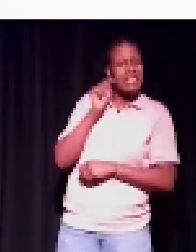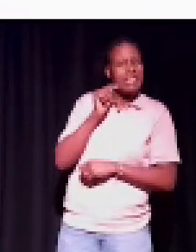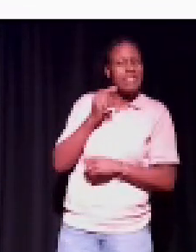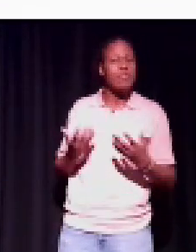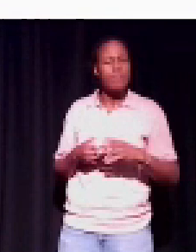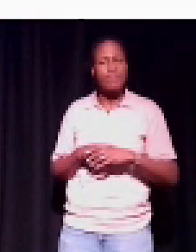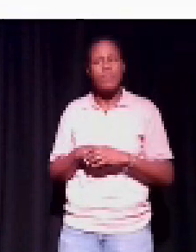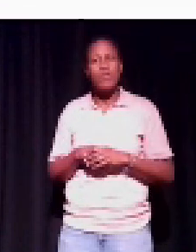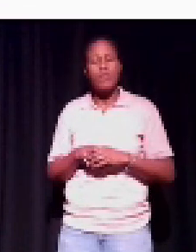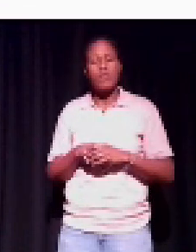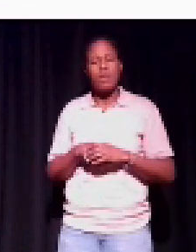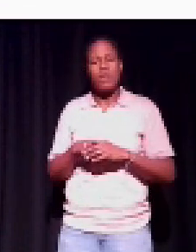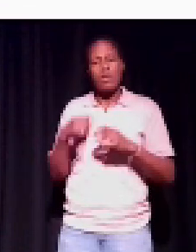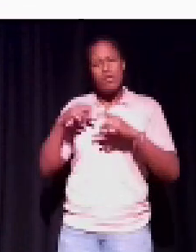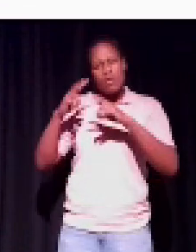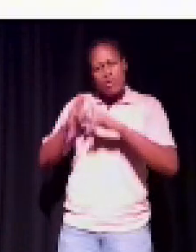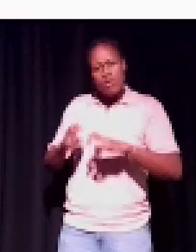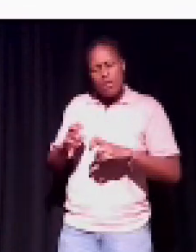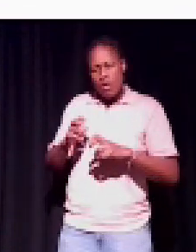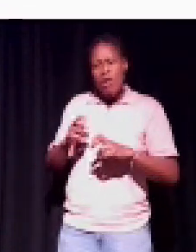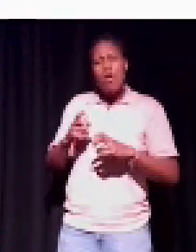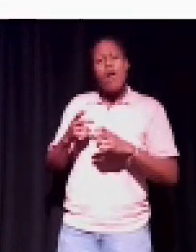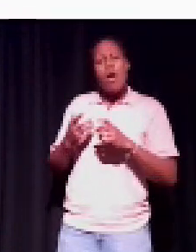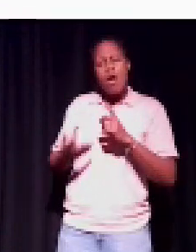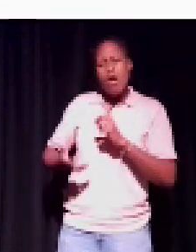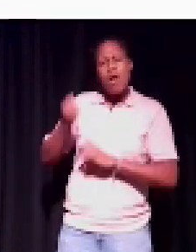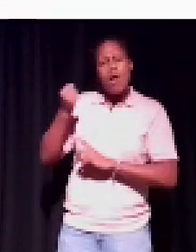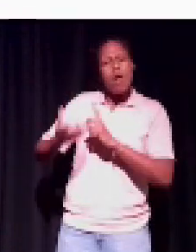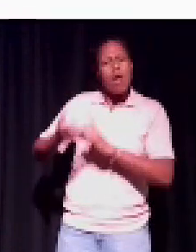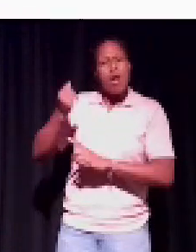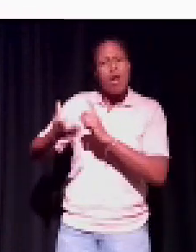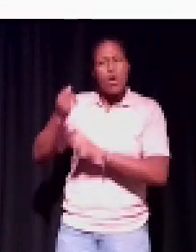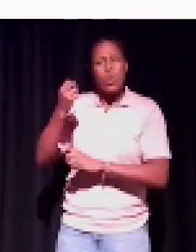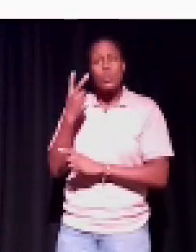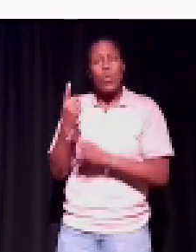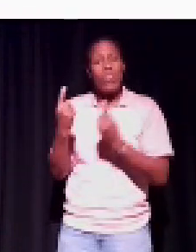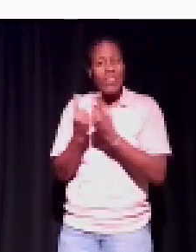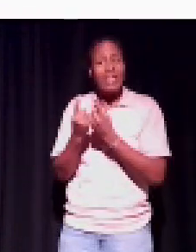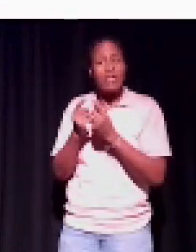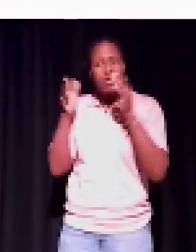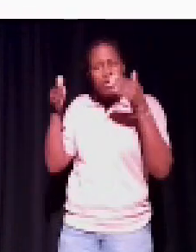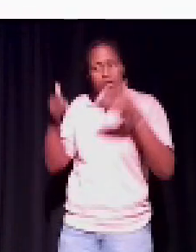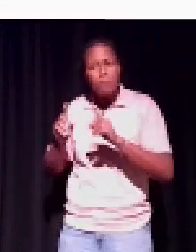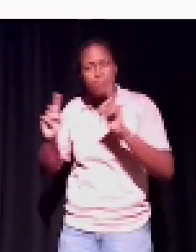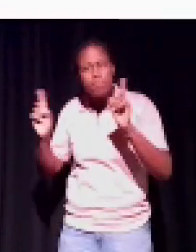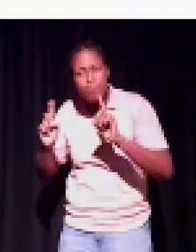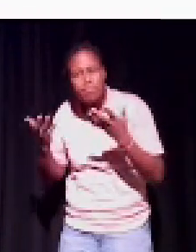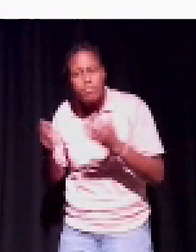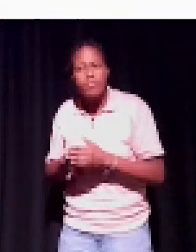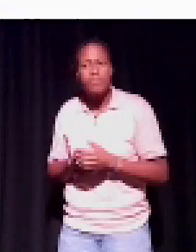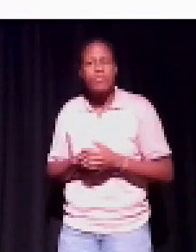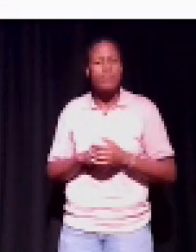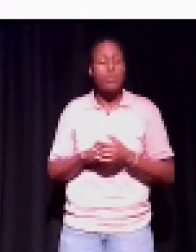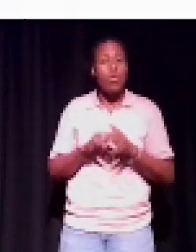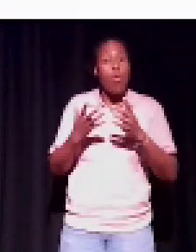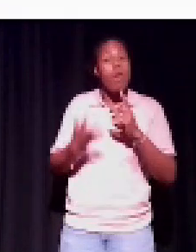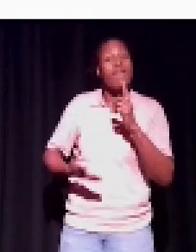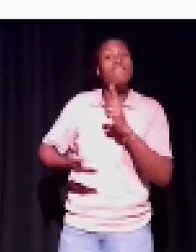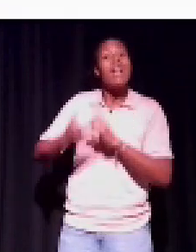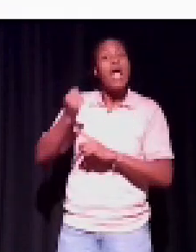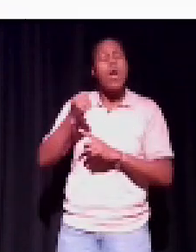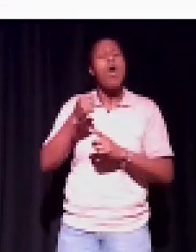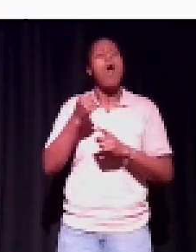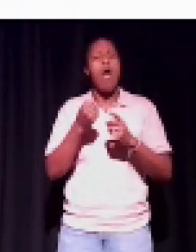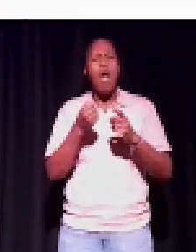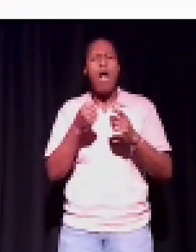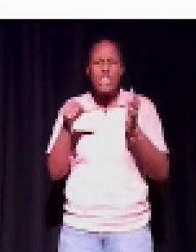During that research, there were a lot of things that came up, but the two main things that we focused on or found that people have problems